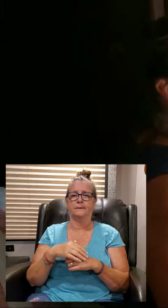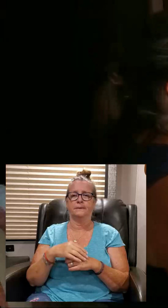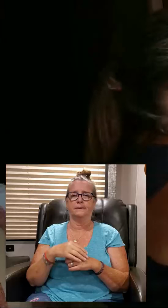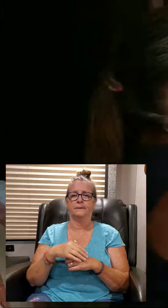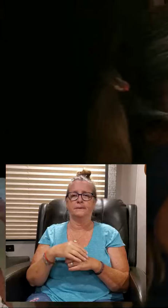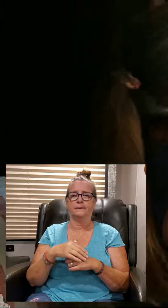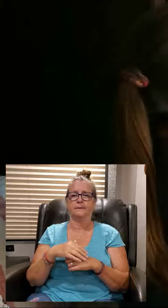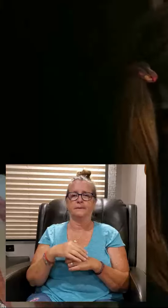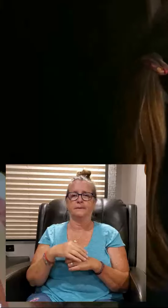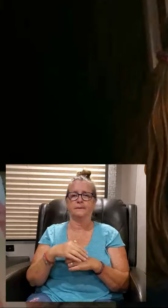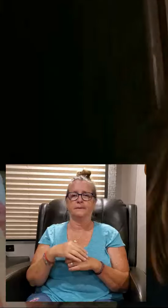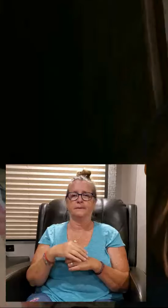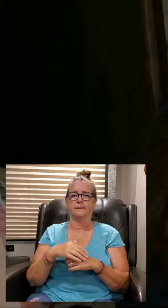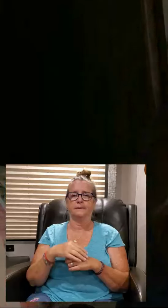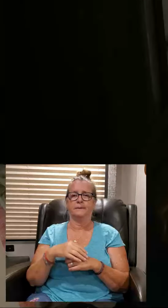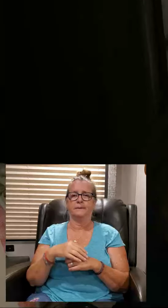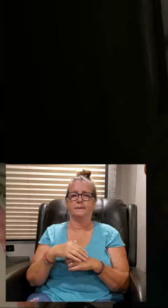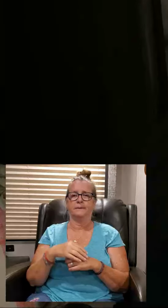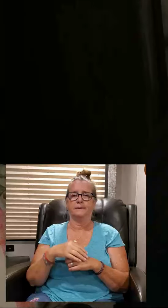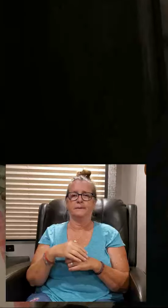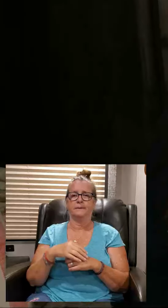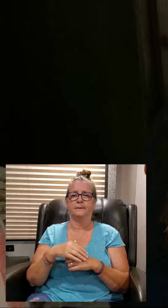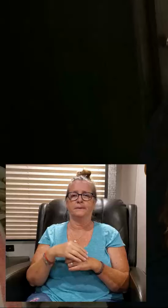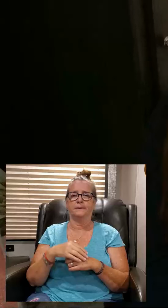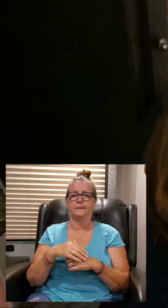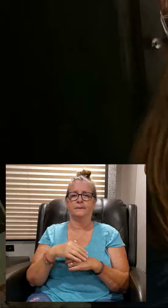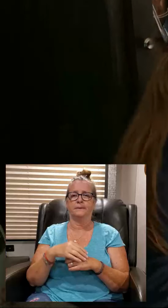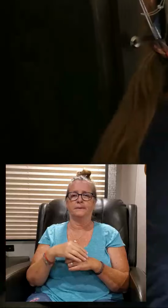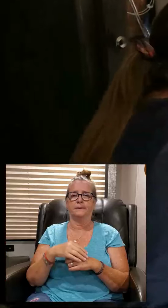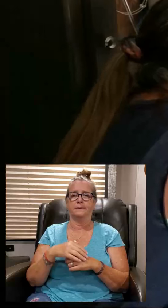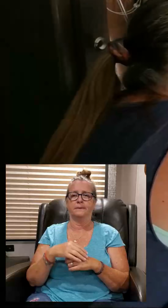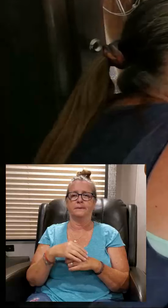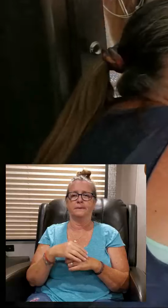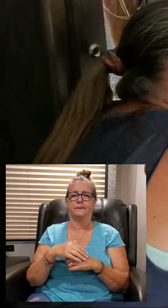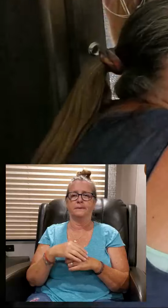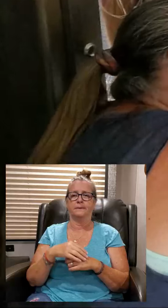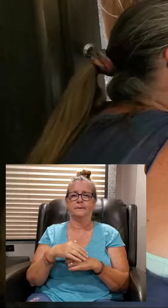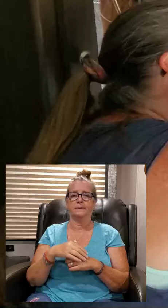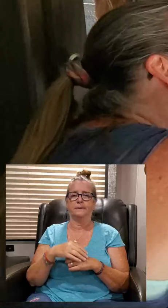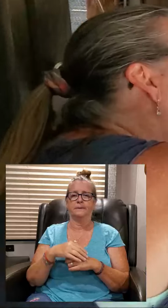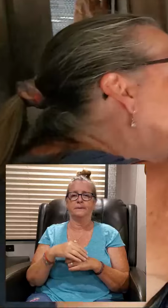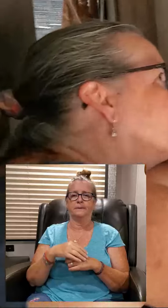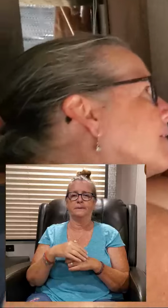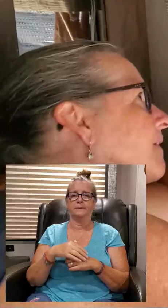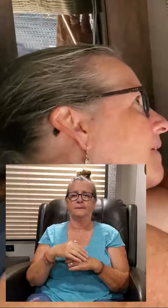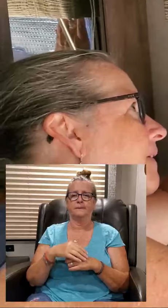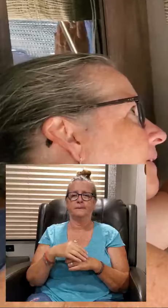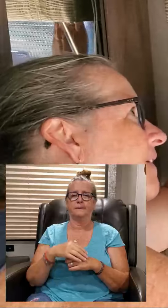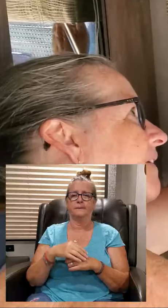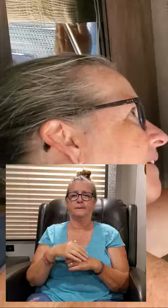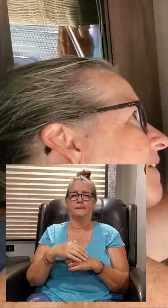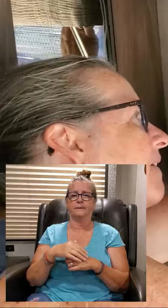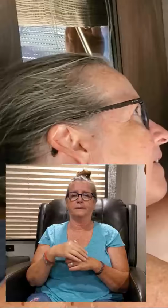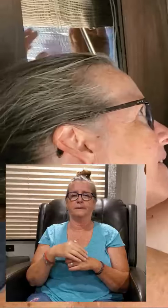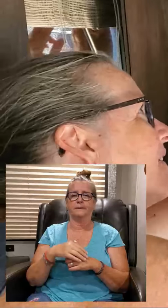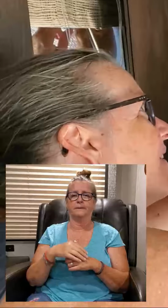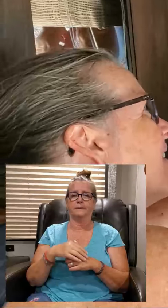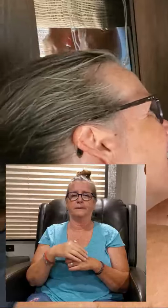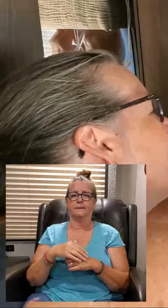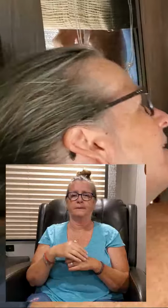shade. We're done. Now she's doing another one. Grandma Mare is on fire right now.